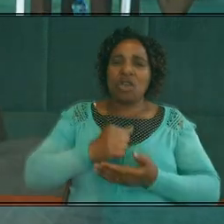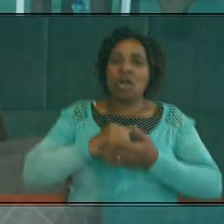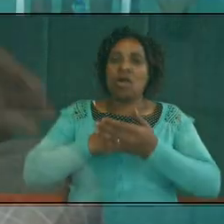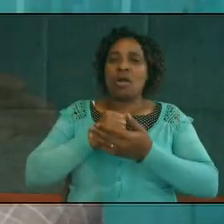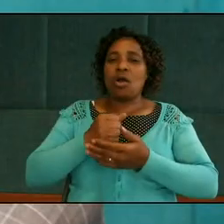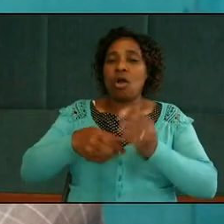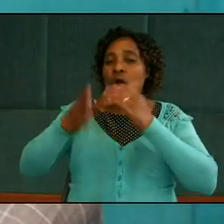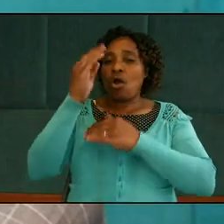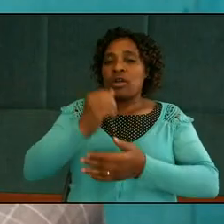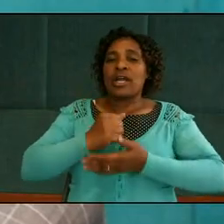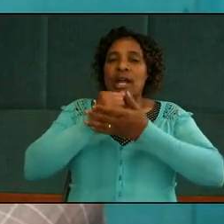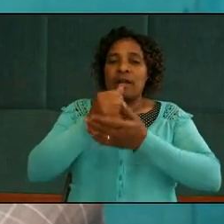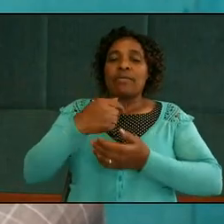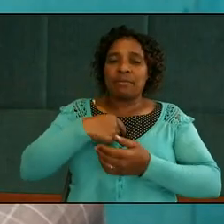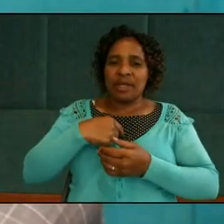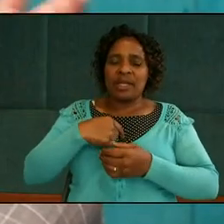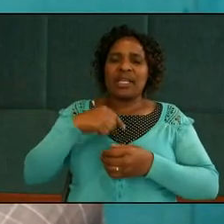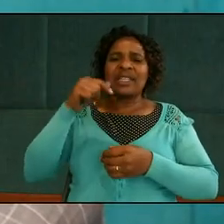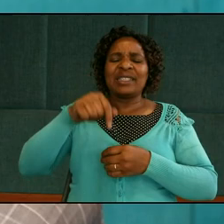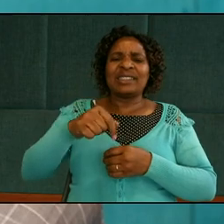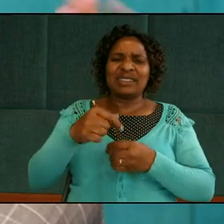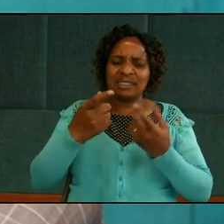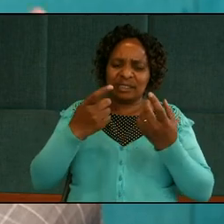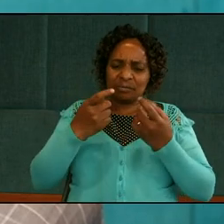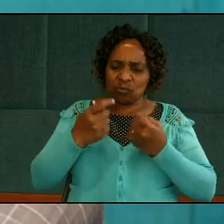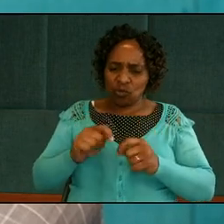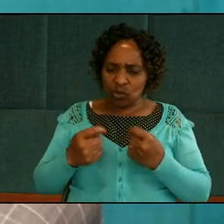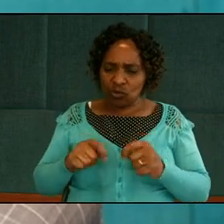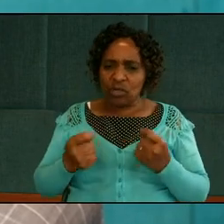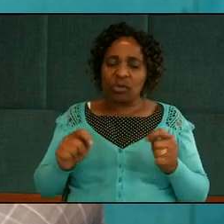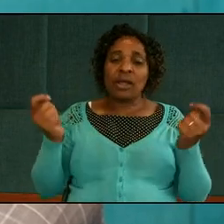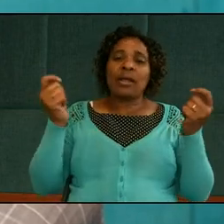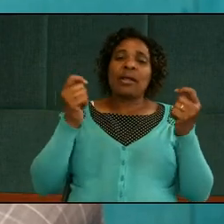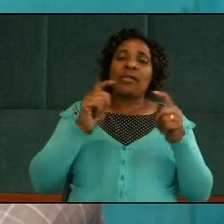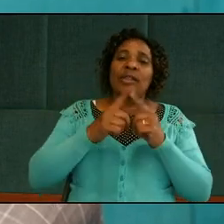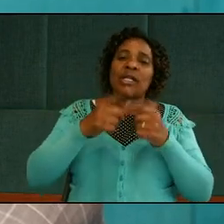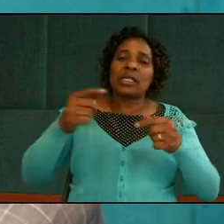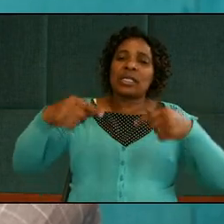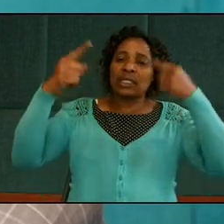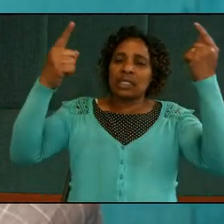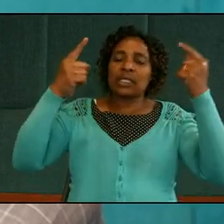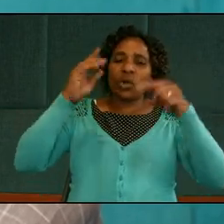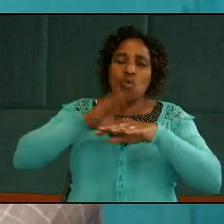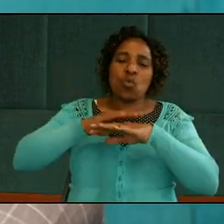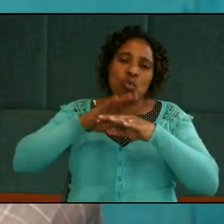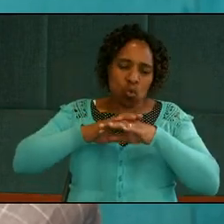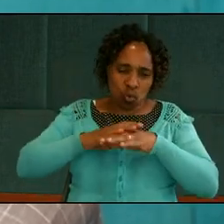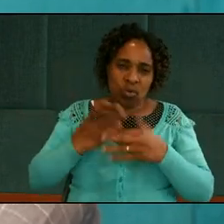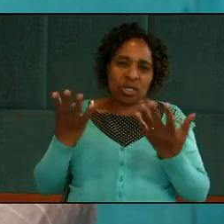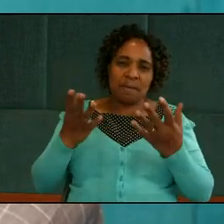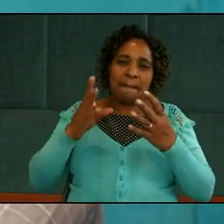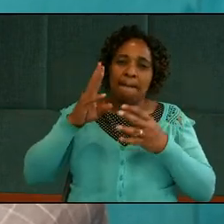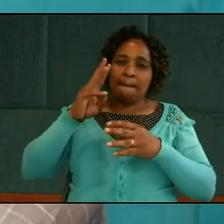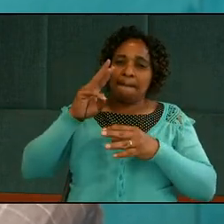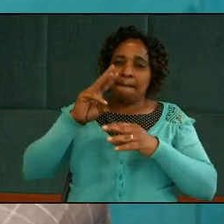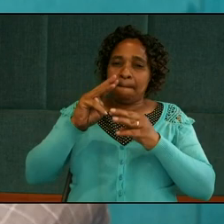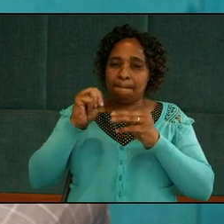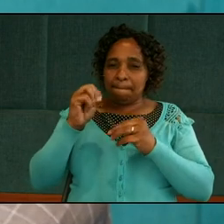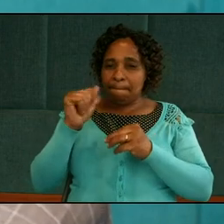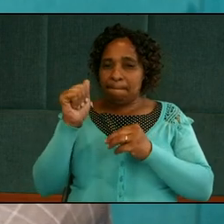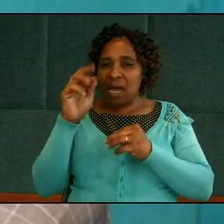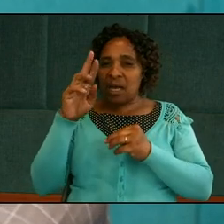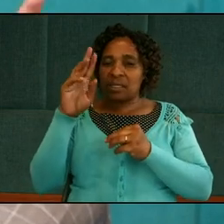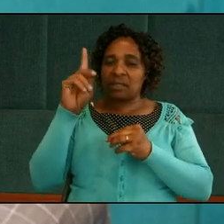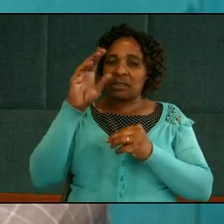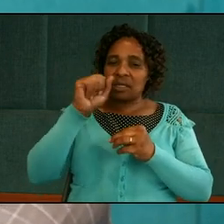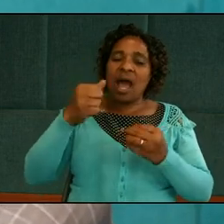this test, help me in this test, and I succeed and I get a decent or good grade, and then I don't thank him but say,